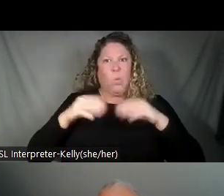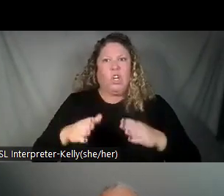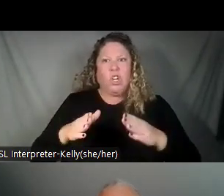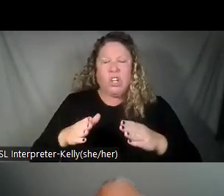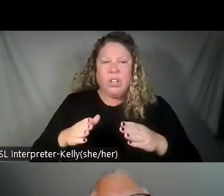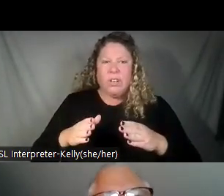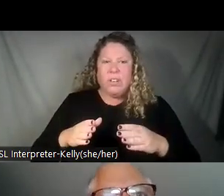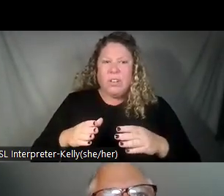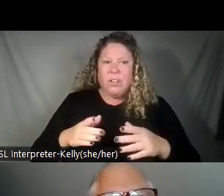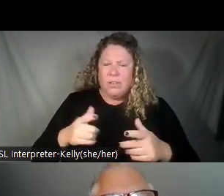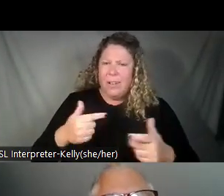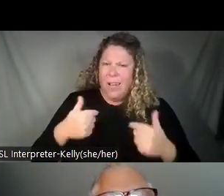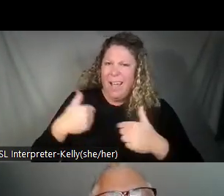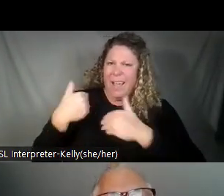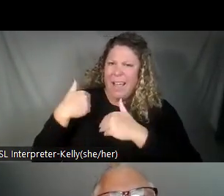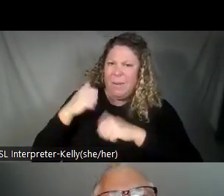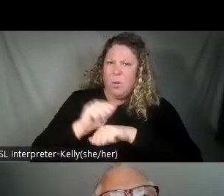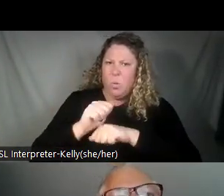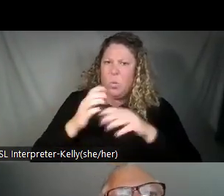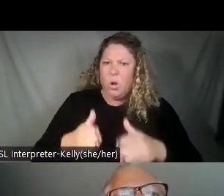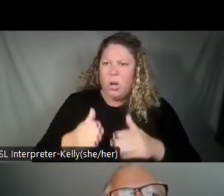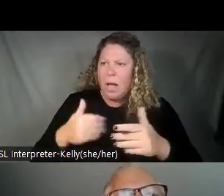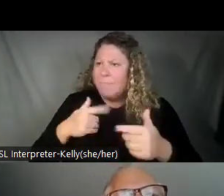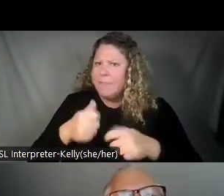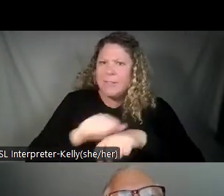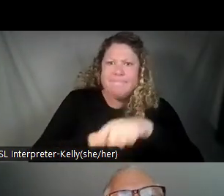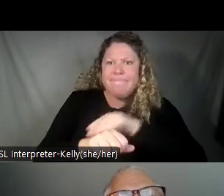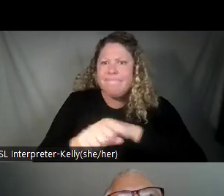worker because they're leaning in and learning as they go.